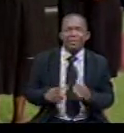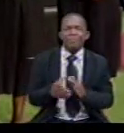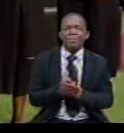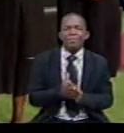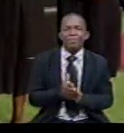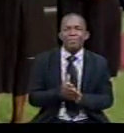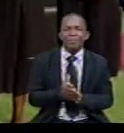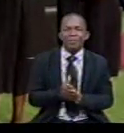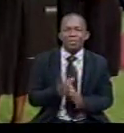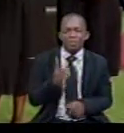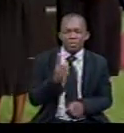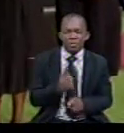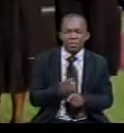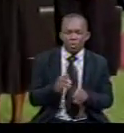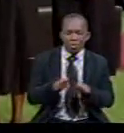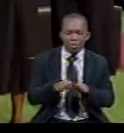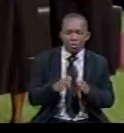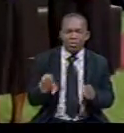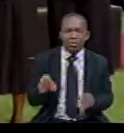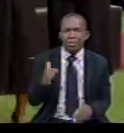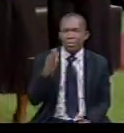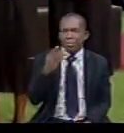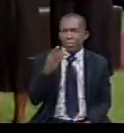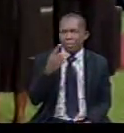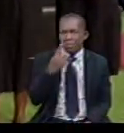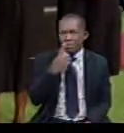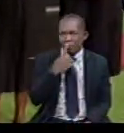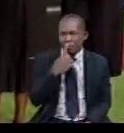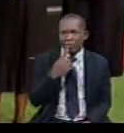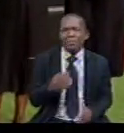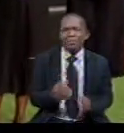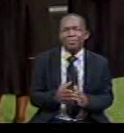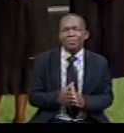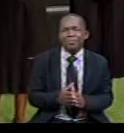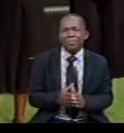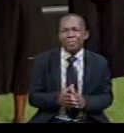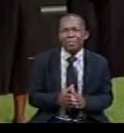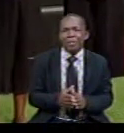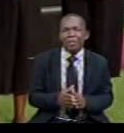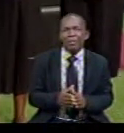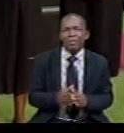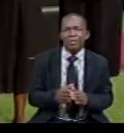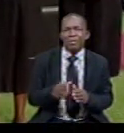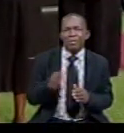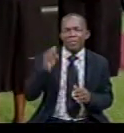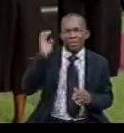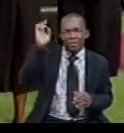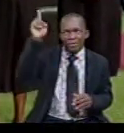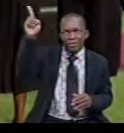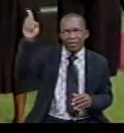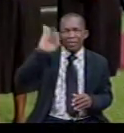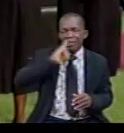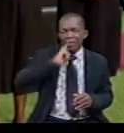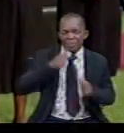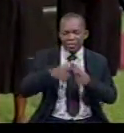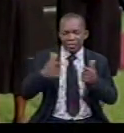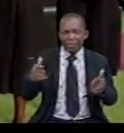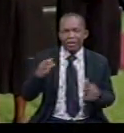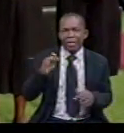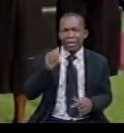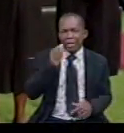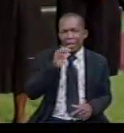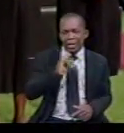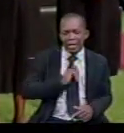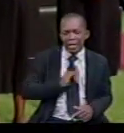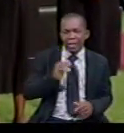Just open your mouth and give God worship. He deserves it. He is the great I am. He is the most holy one.